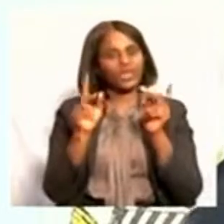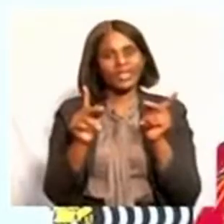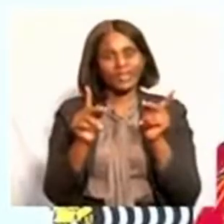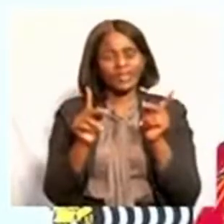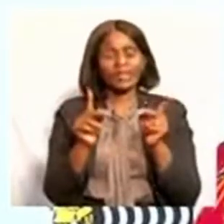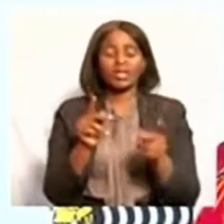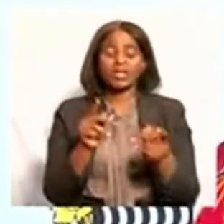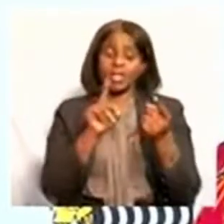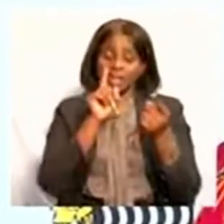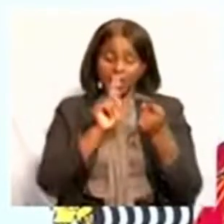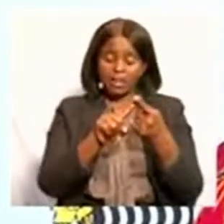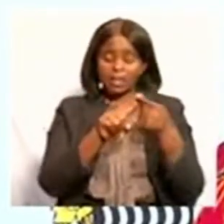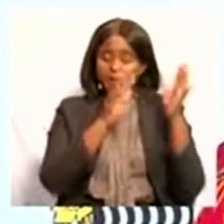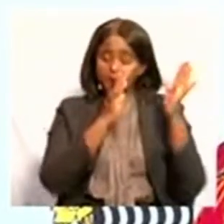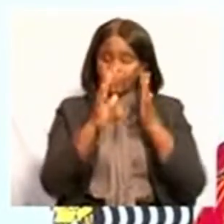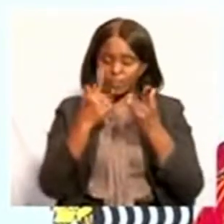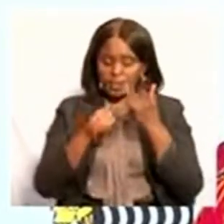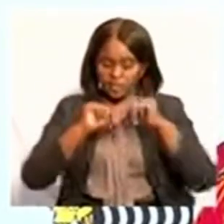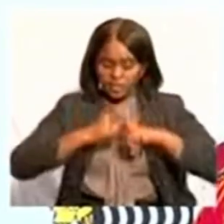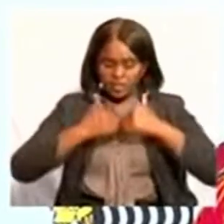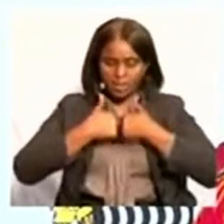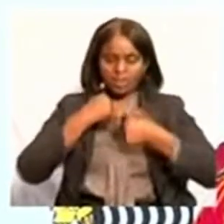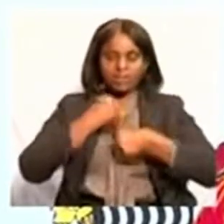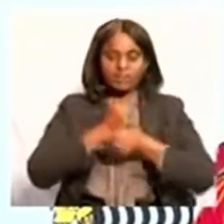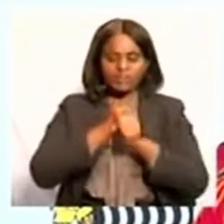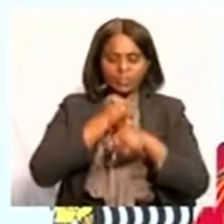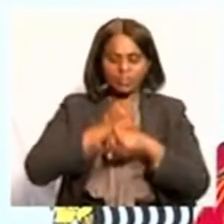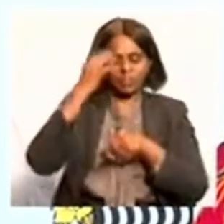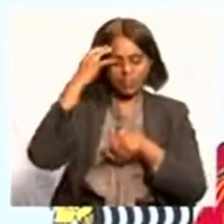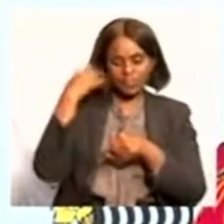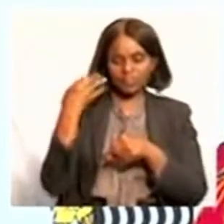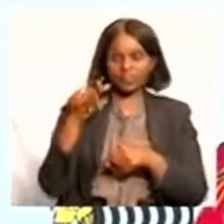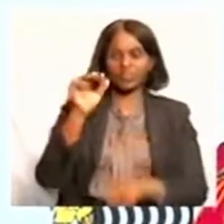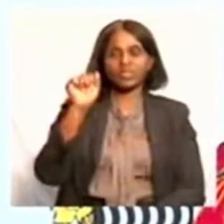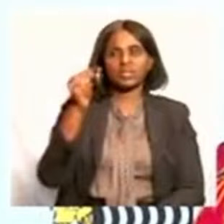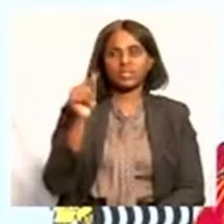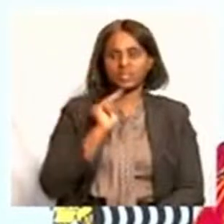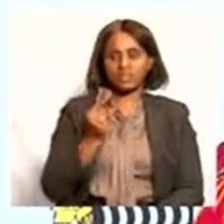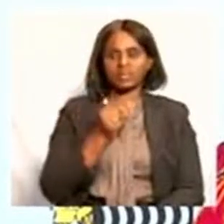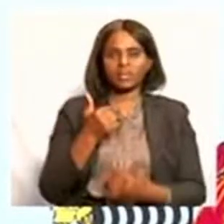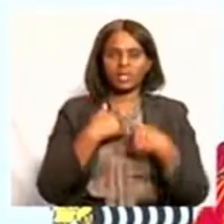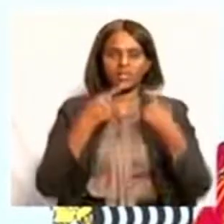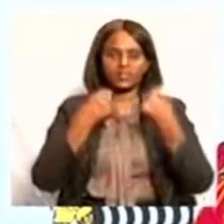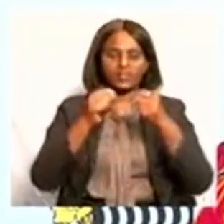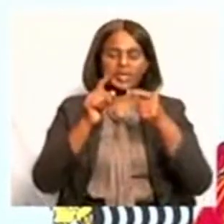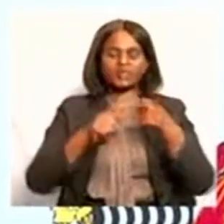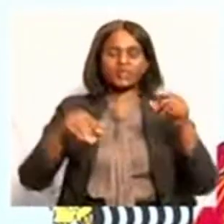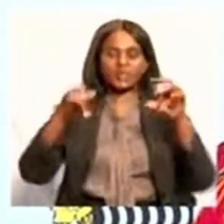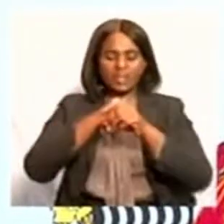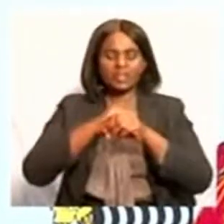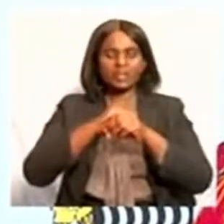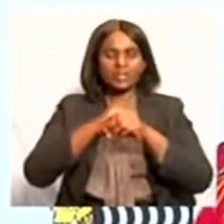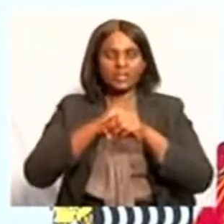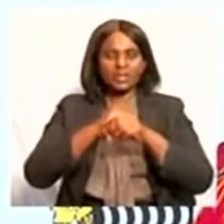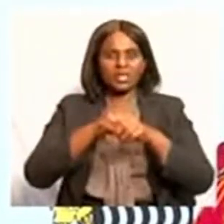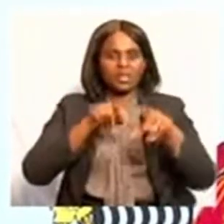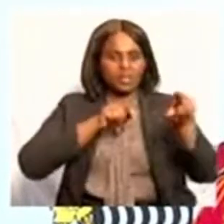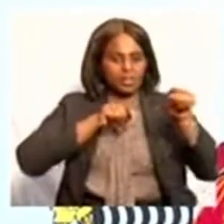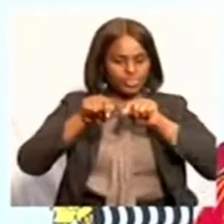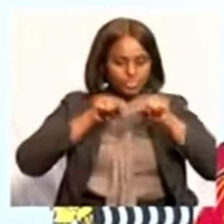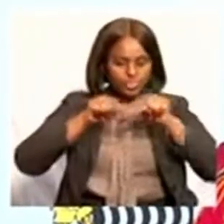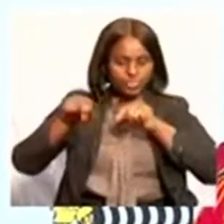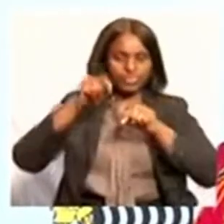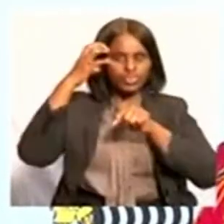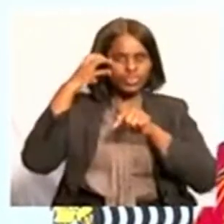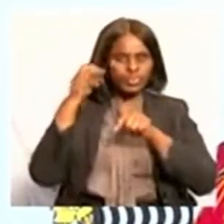of the interventions that we've made as Office of the Auditor General, we've tried to engage the controlling